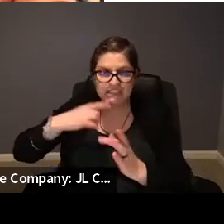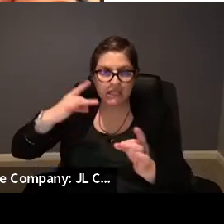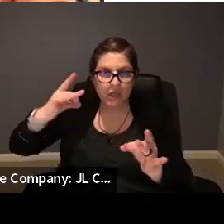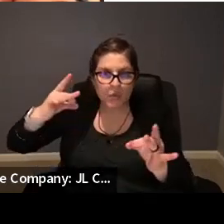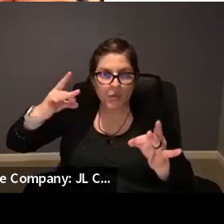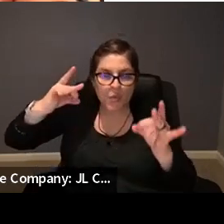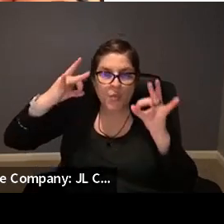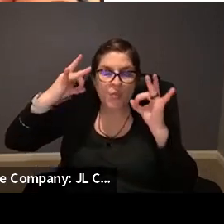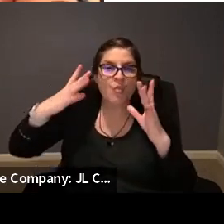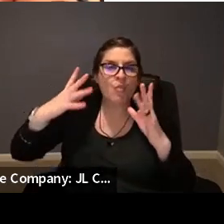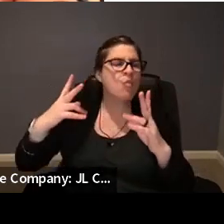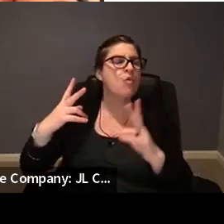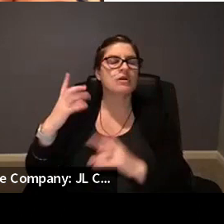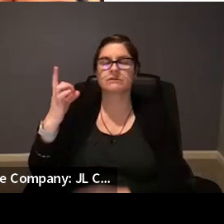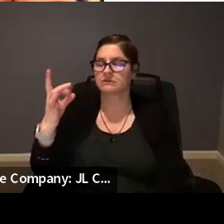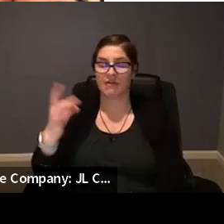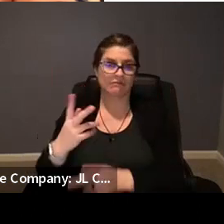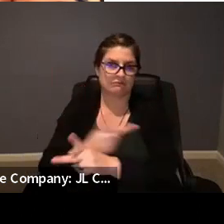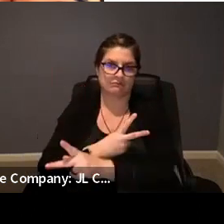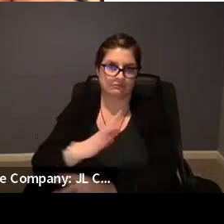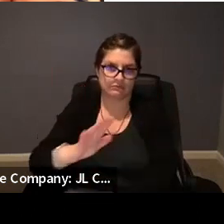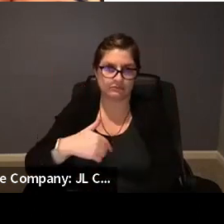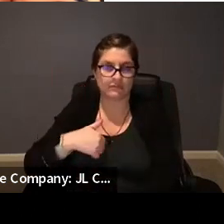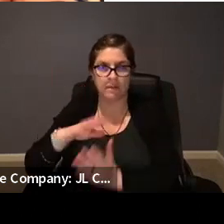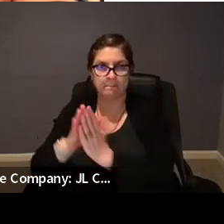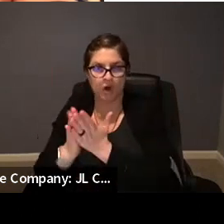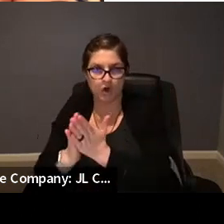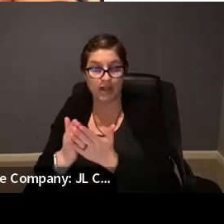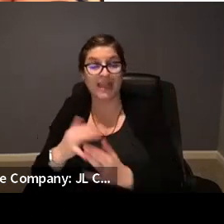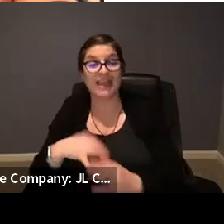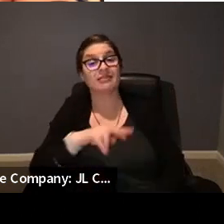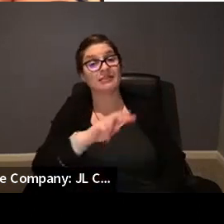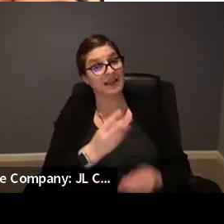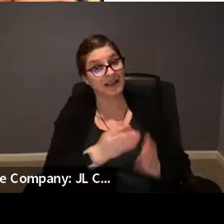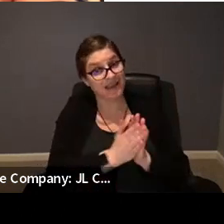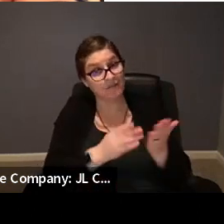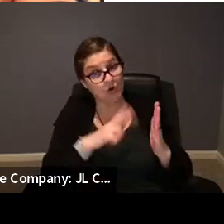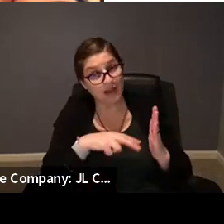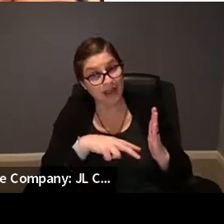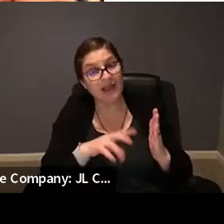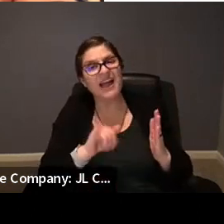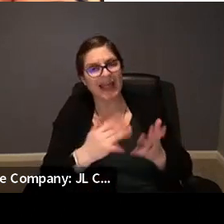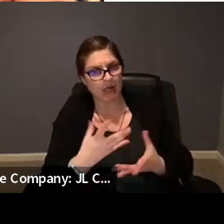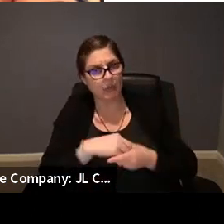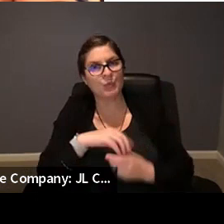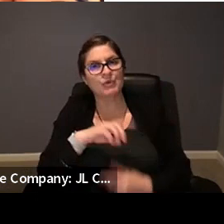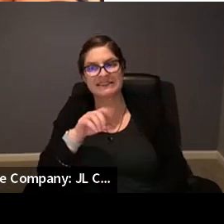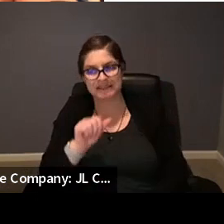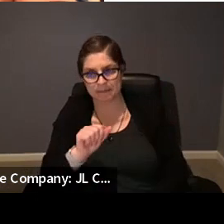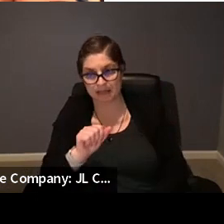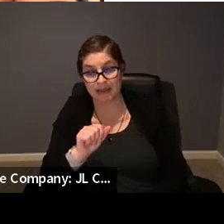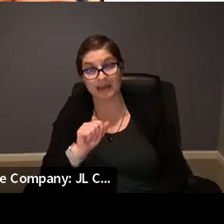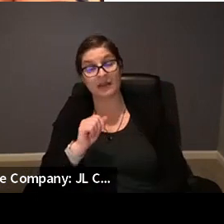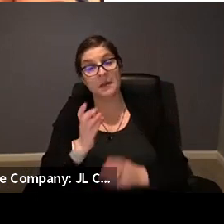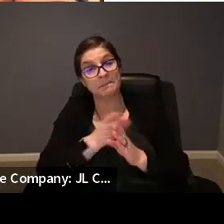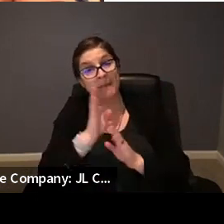is saying a lot. Then I in turn read the second novel, which also includes disability. The main